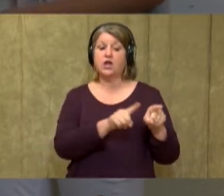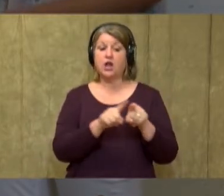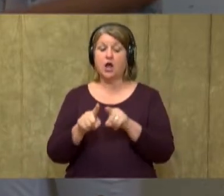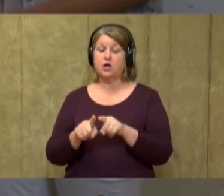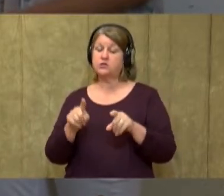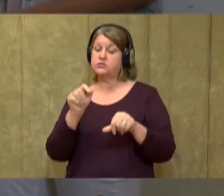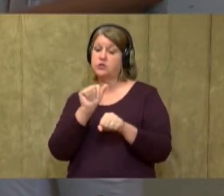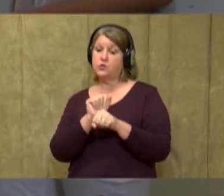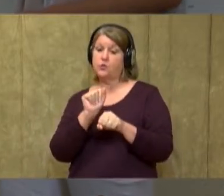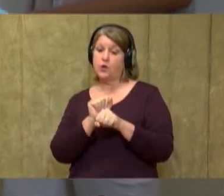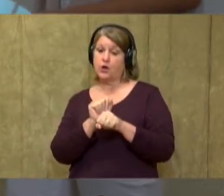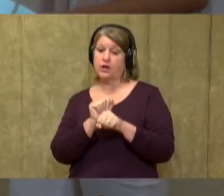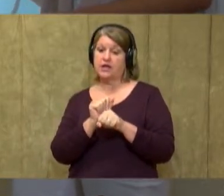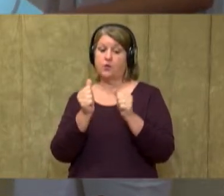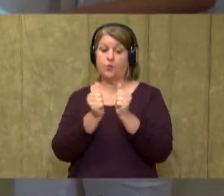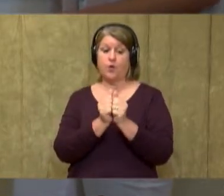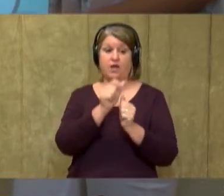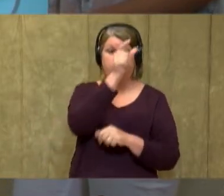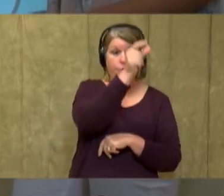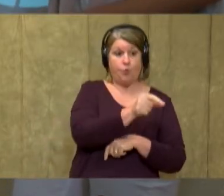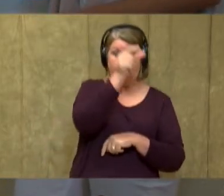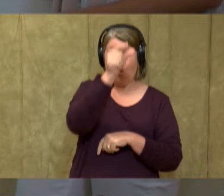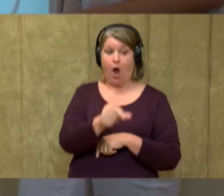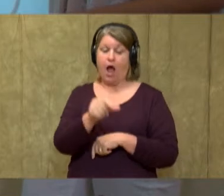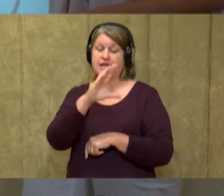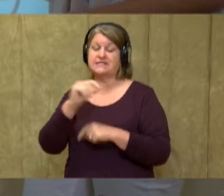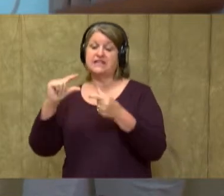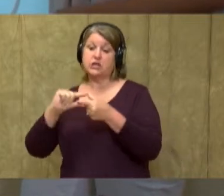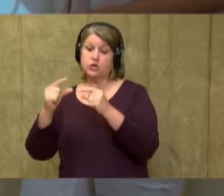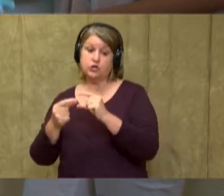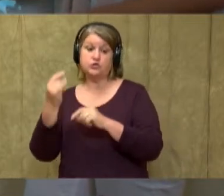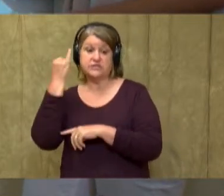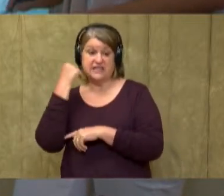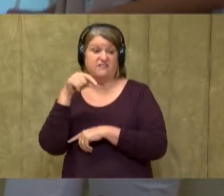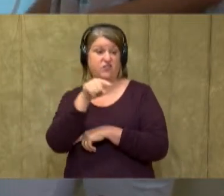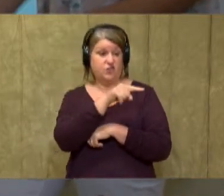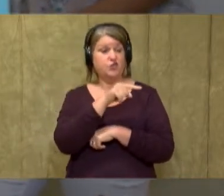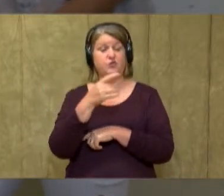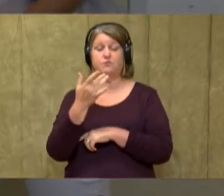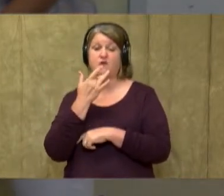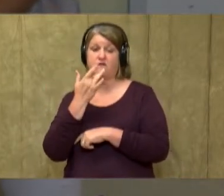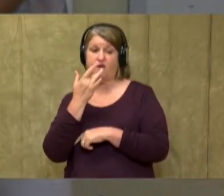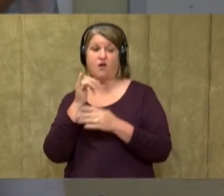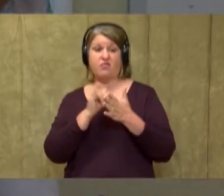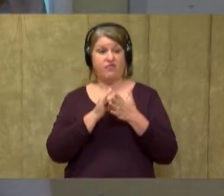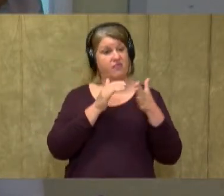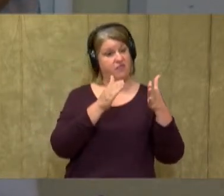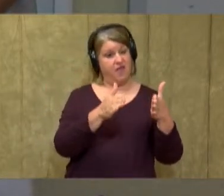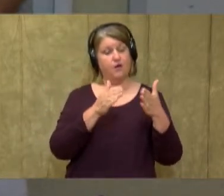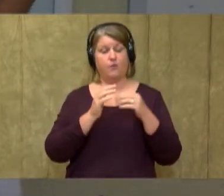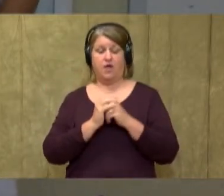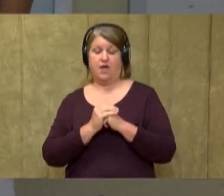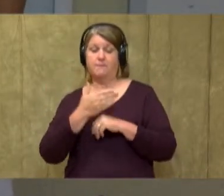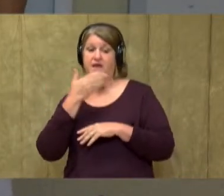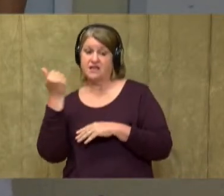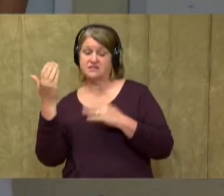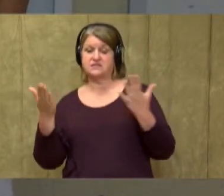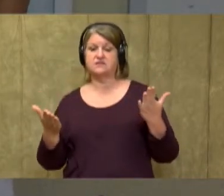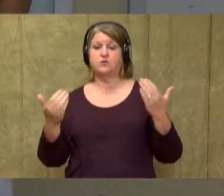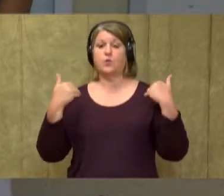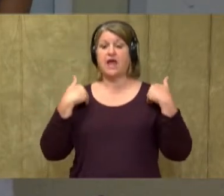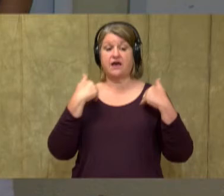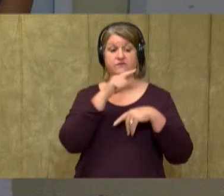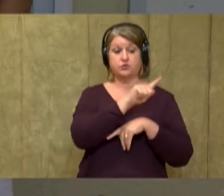with our rods and cubes, if that's the strategy you liked the best. Okay, we have